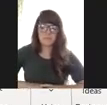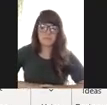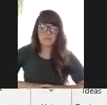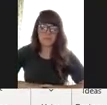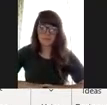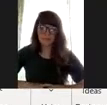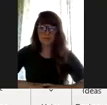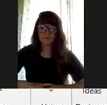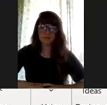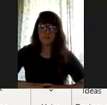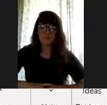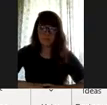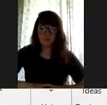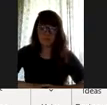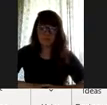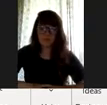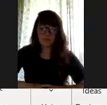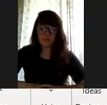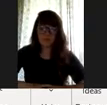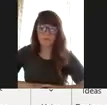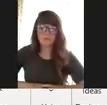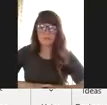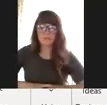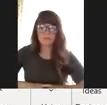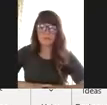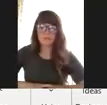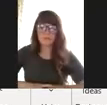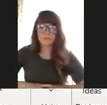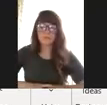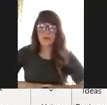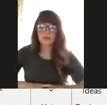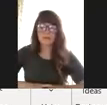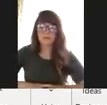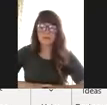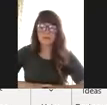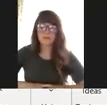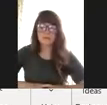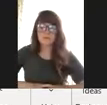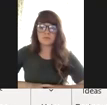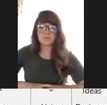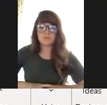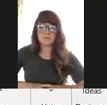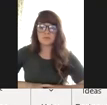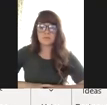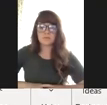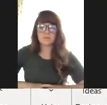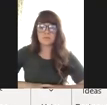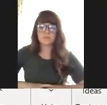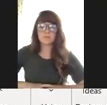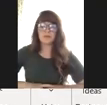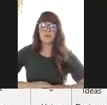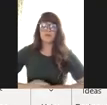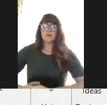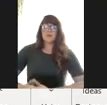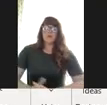the Holman translation or the Christian Study Bible. So you say this position? Yeah. Okay, why do you think it's position?